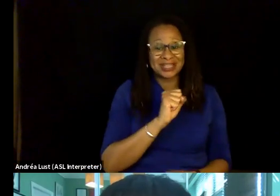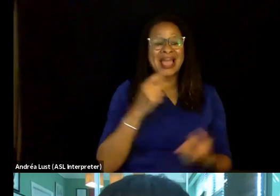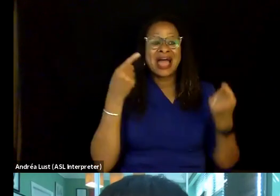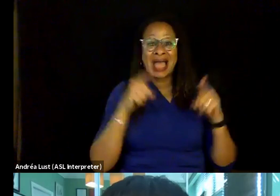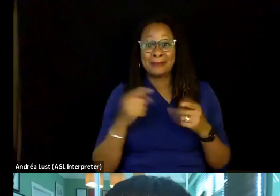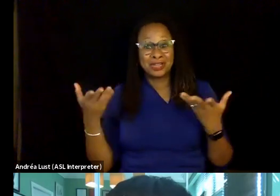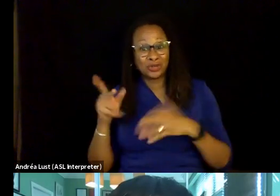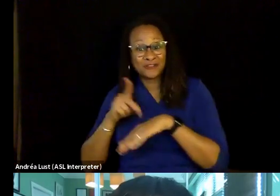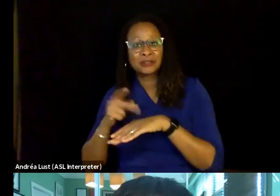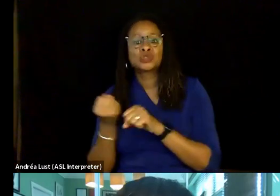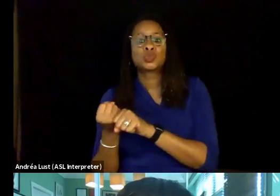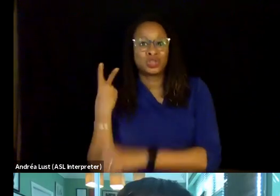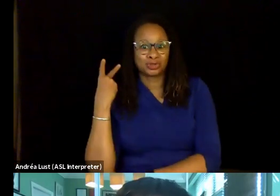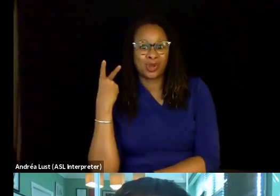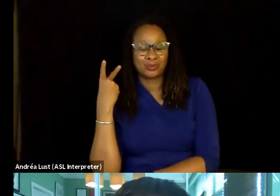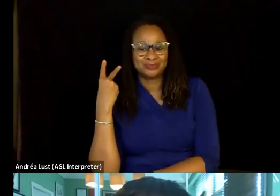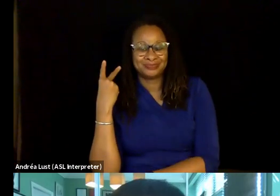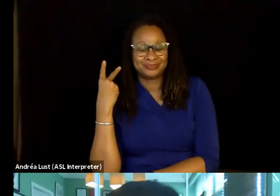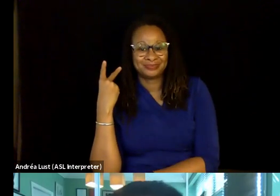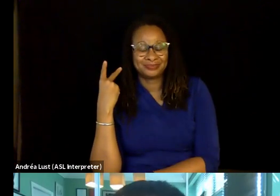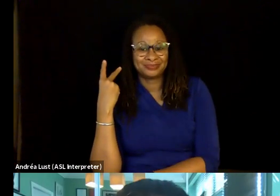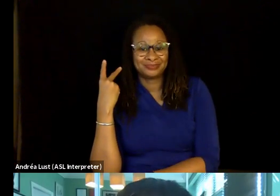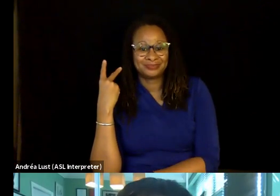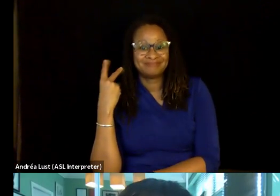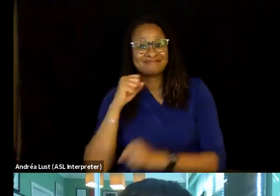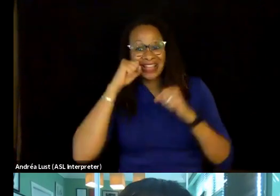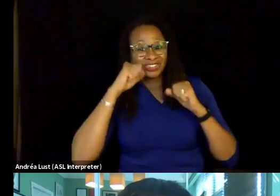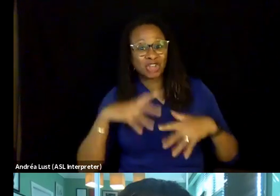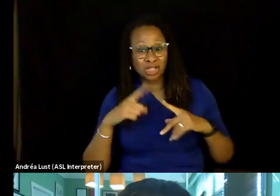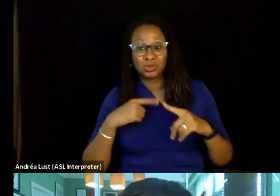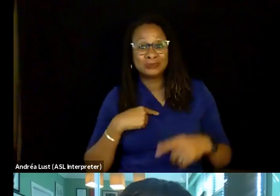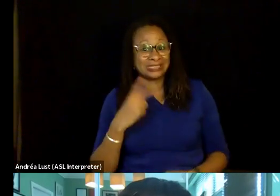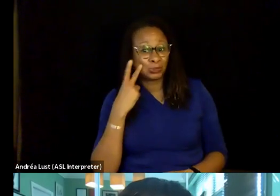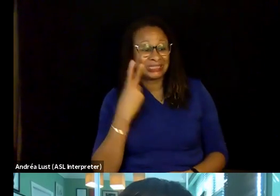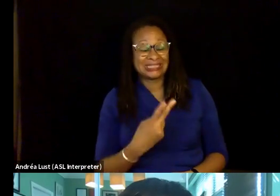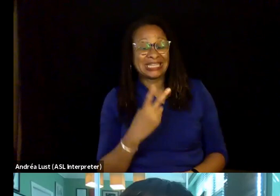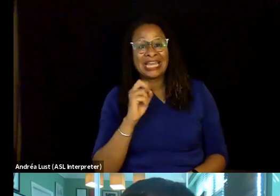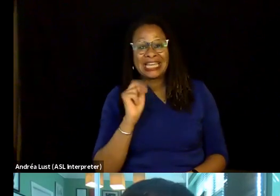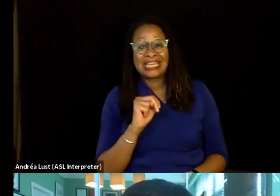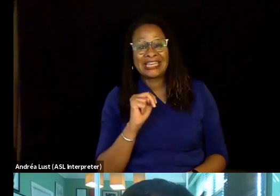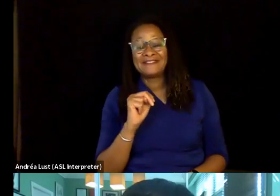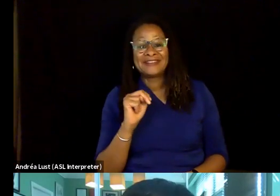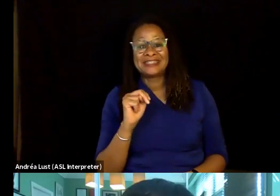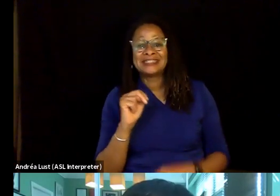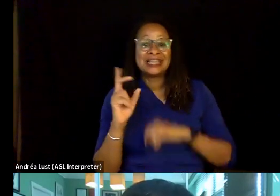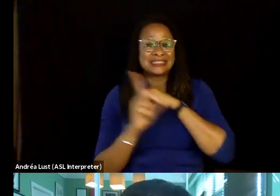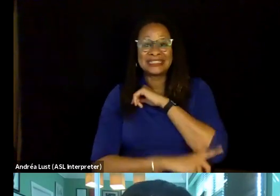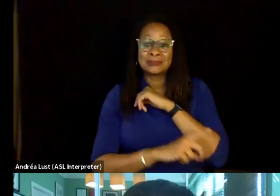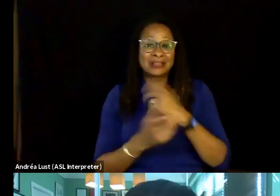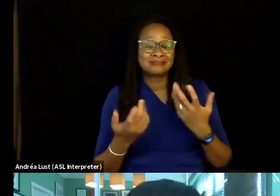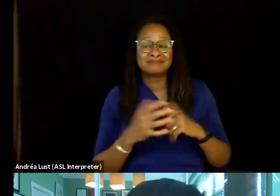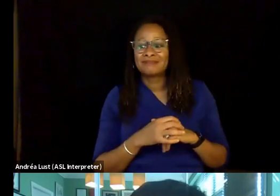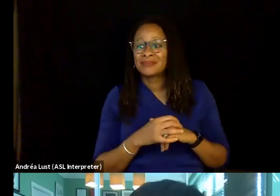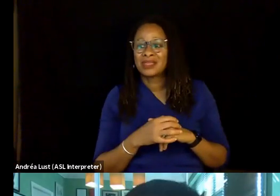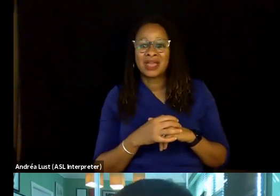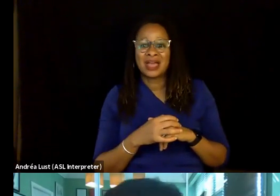2 years ago, maybe, you know, like, and it's shocking to me to see even disciplined forces. I would have said police